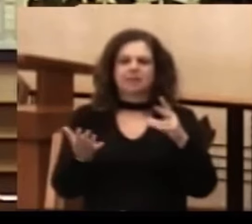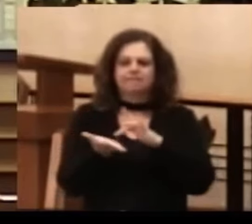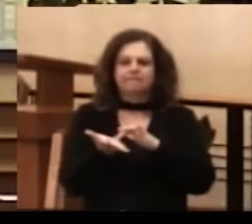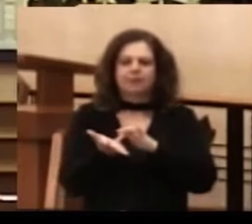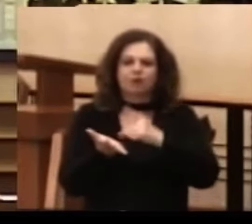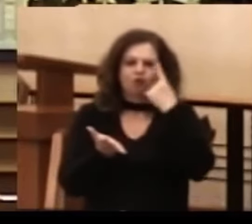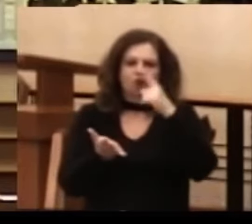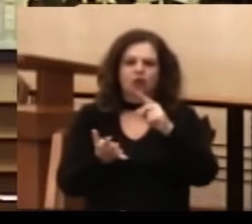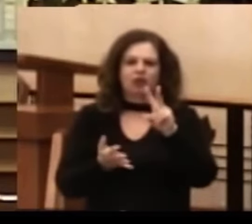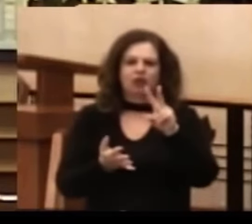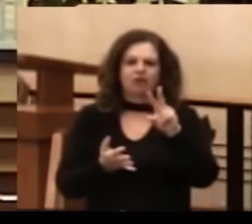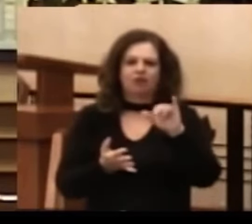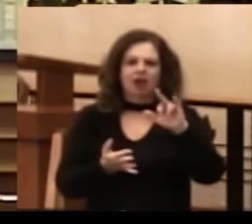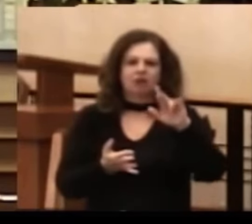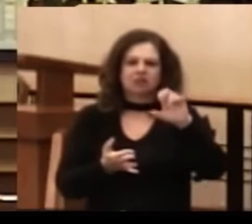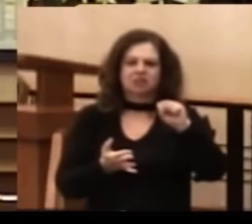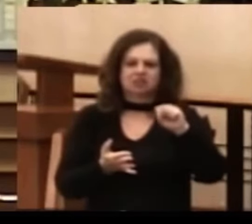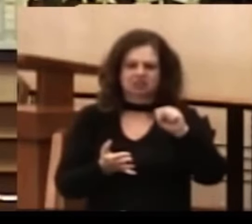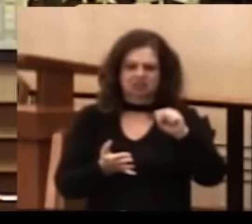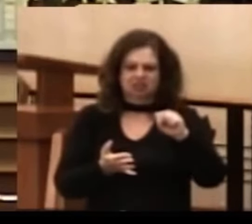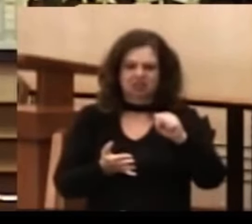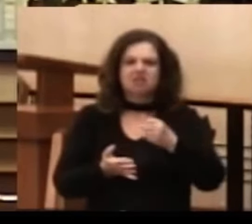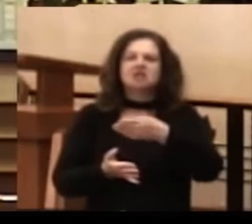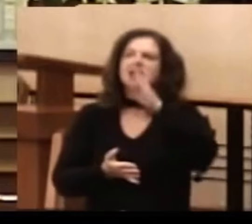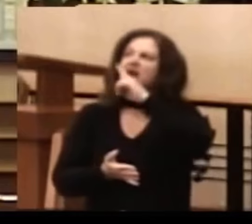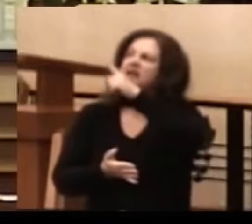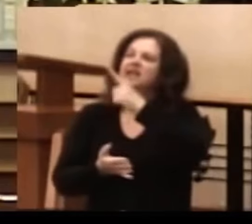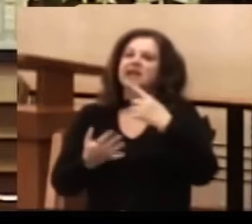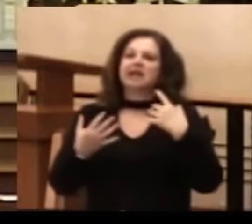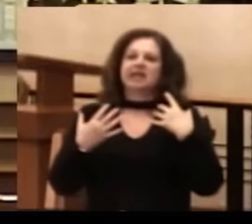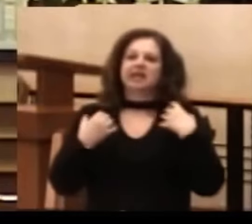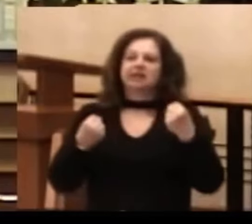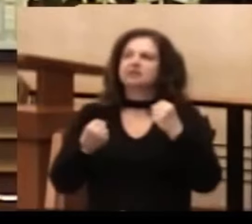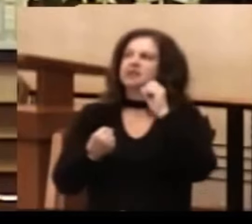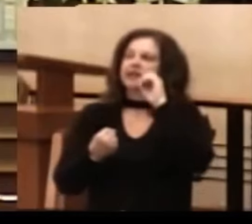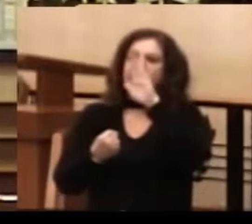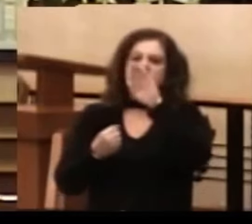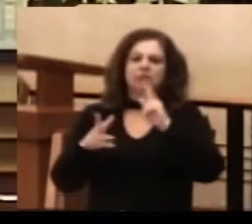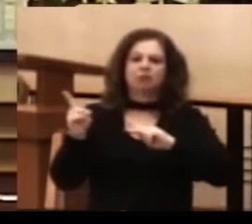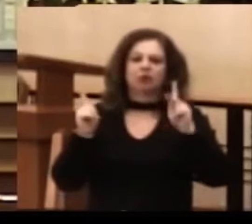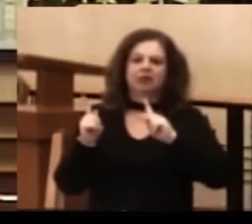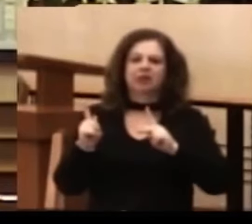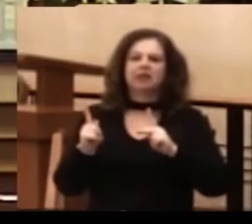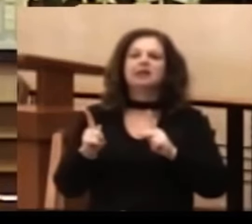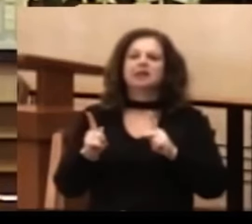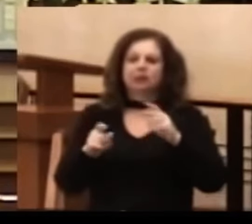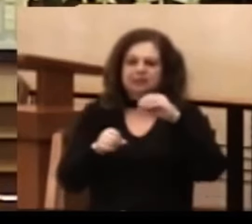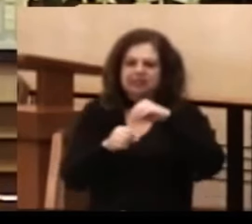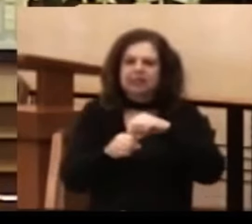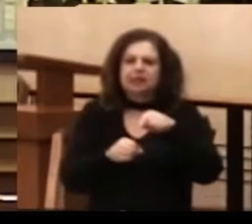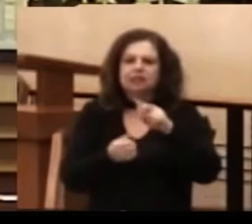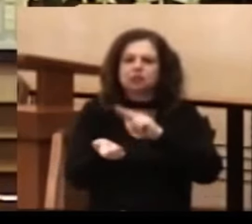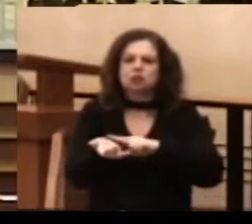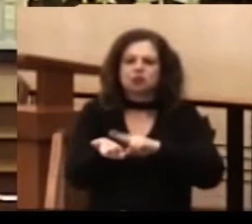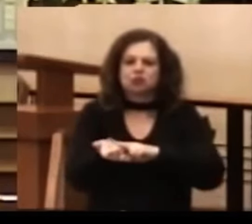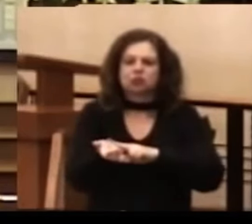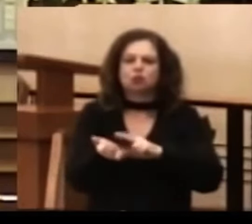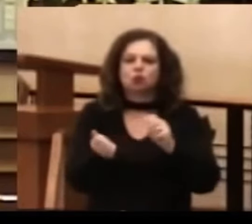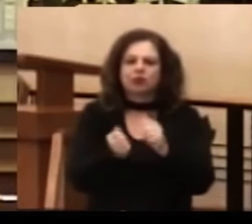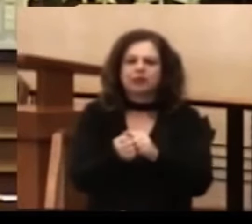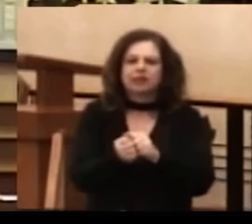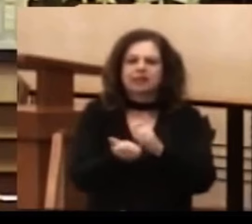his people, and God was in that beautiful nurse with the beautiful medicine. And we thank